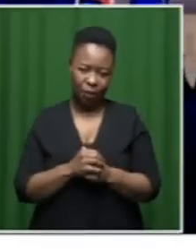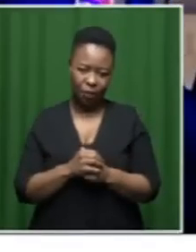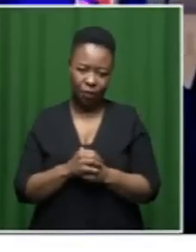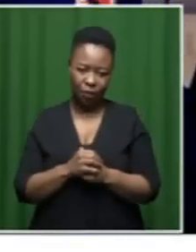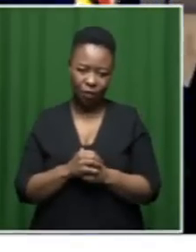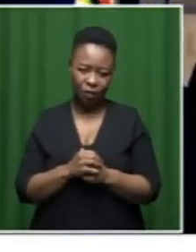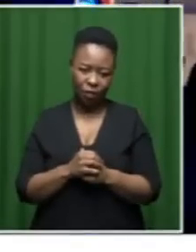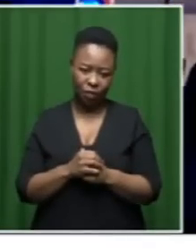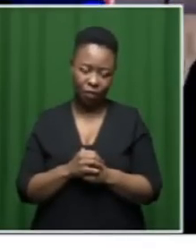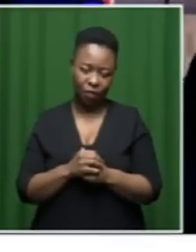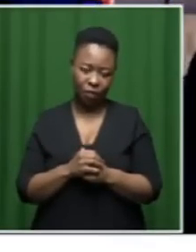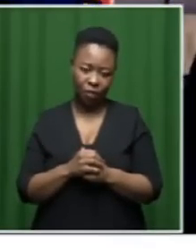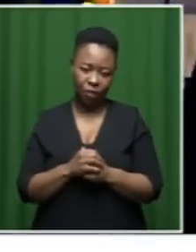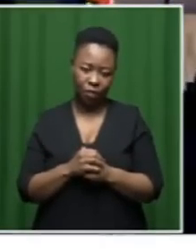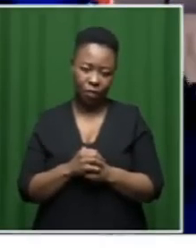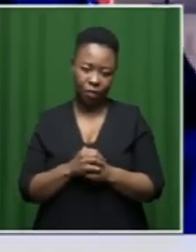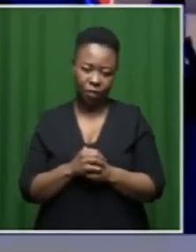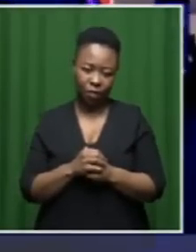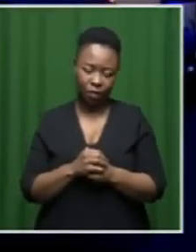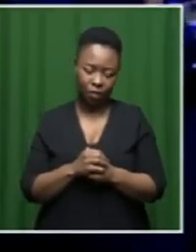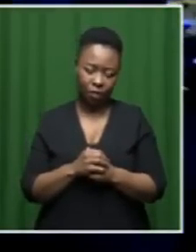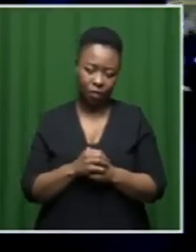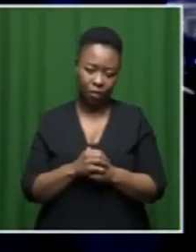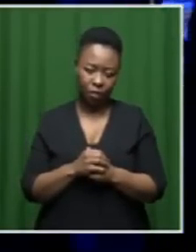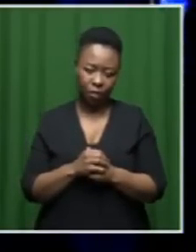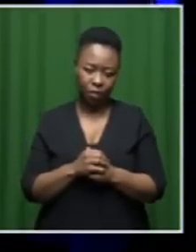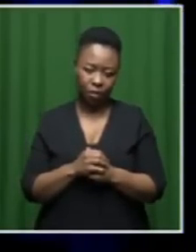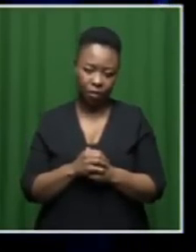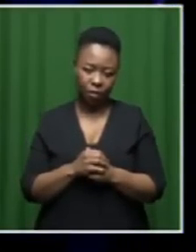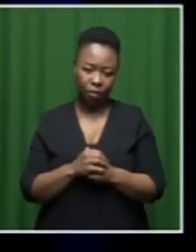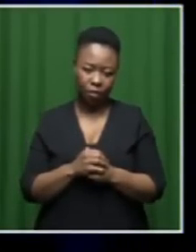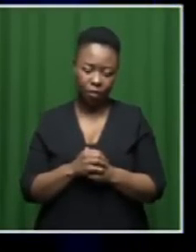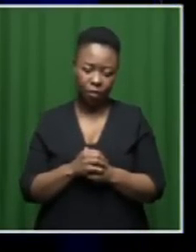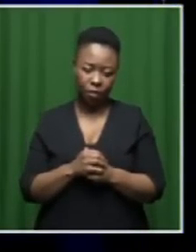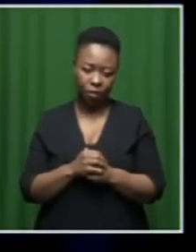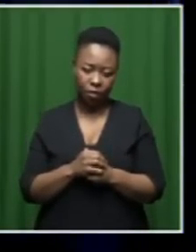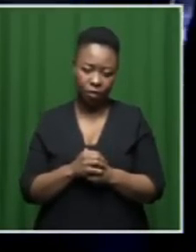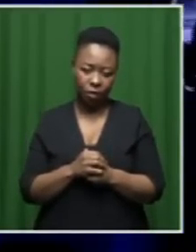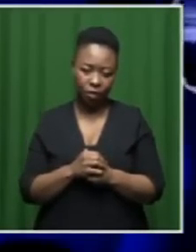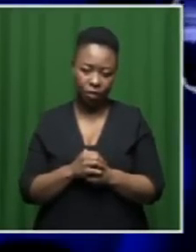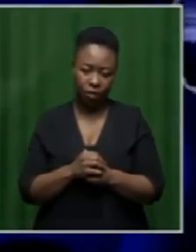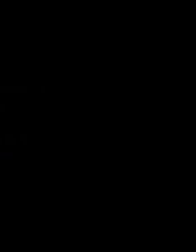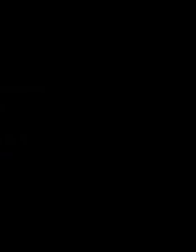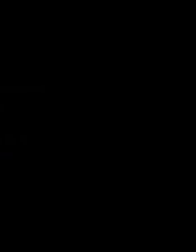Diabo Sito, SABC News, Johannesburg.